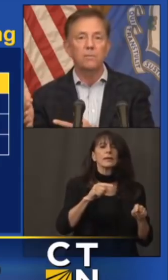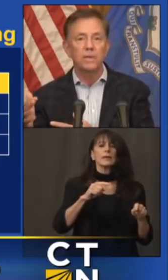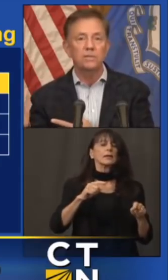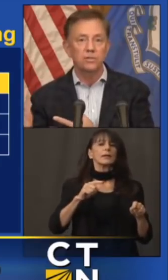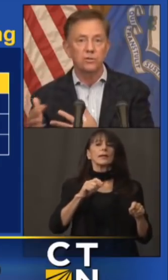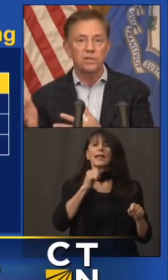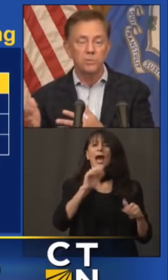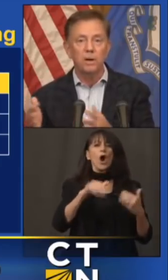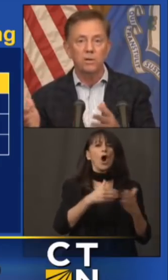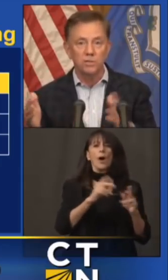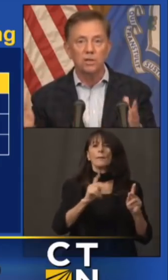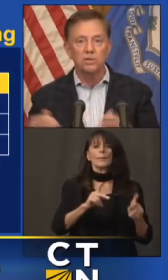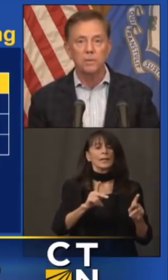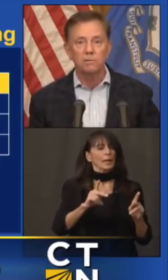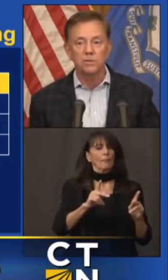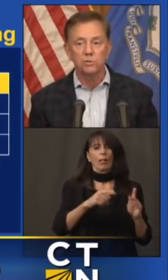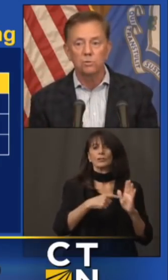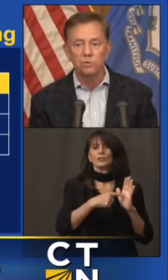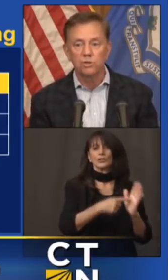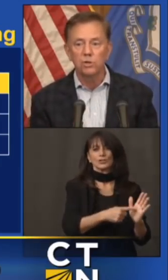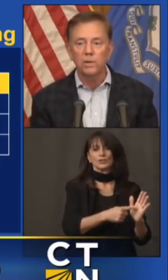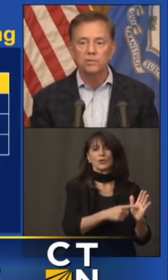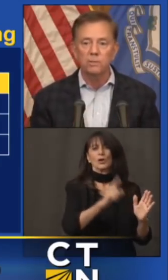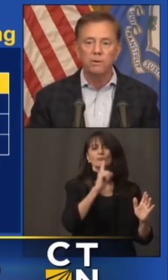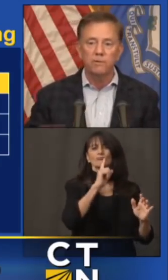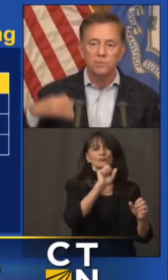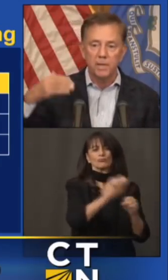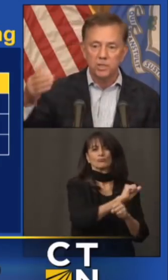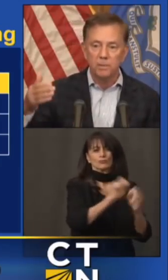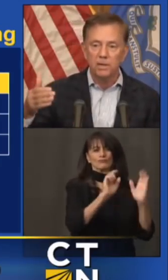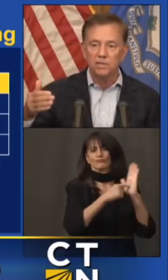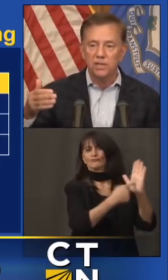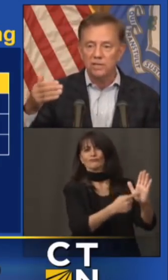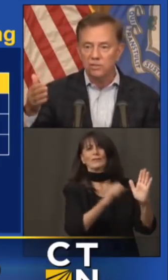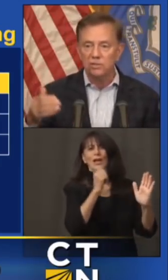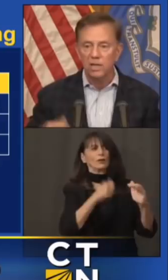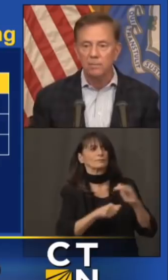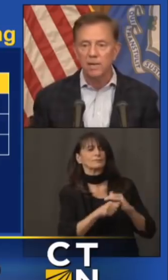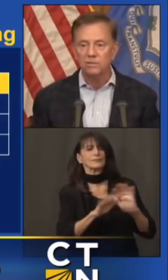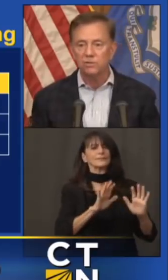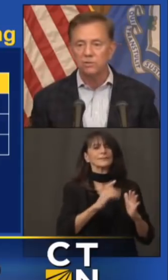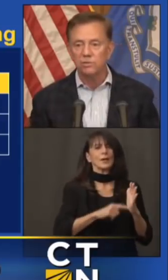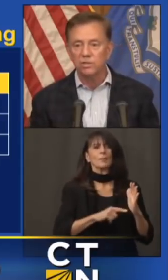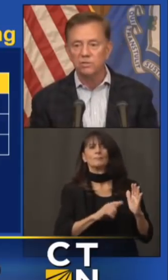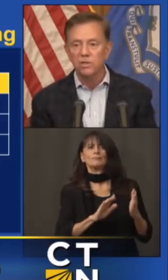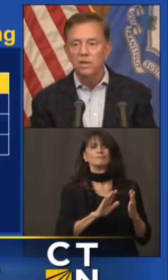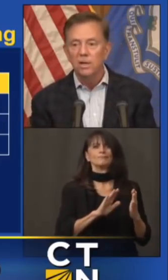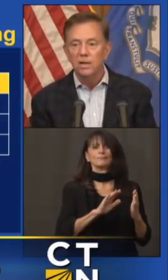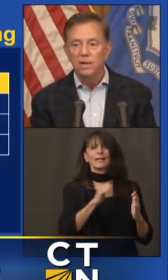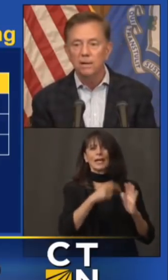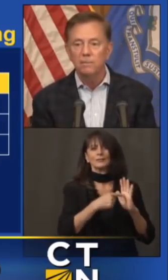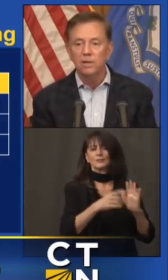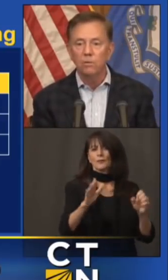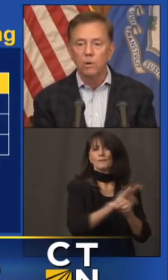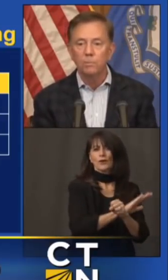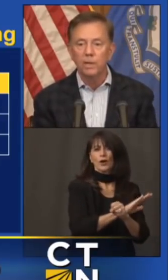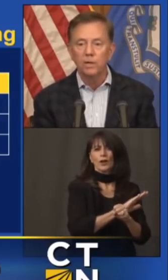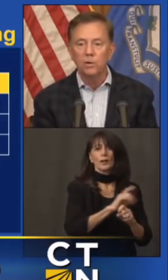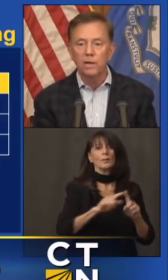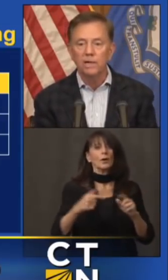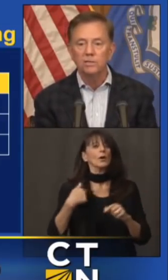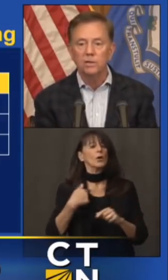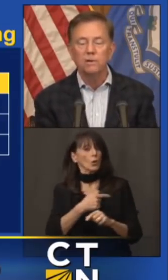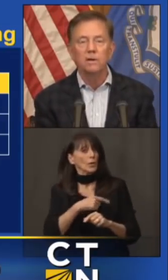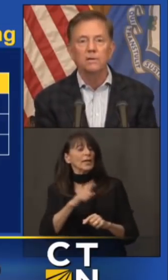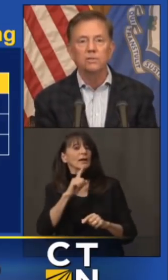not everybody's as transparent as others about what schools are doing. Some of it is based upon intentions, like Massachusetts. We're pretty